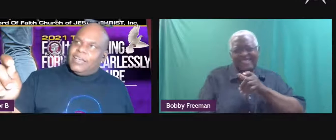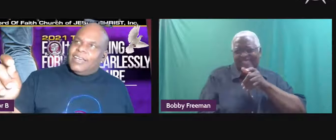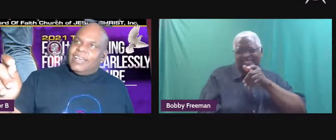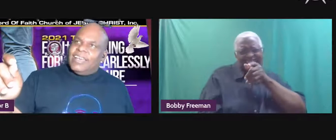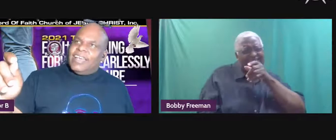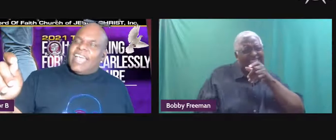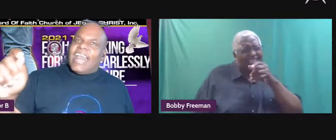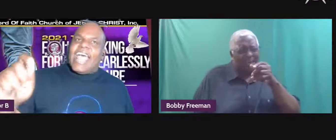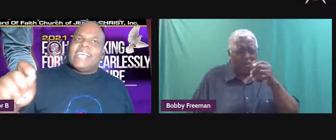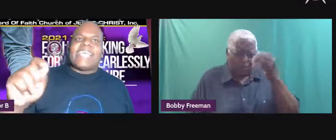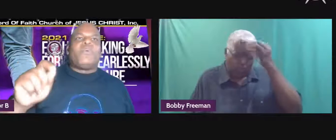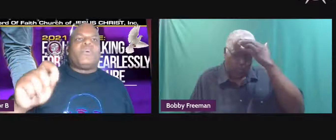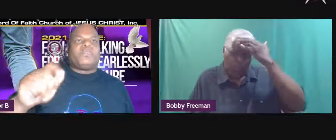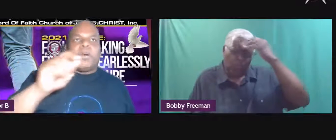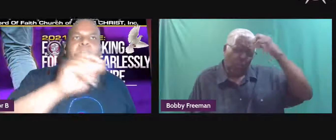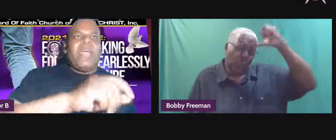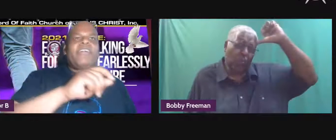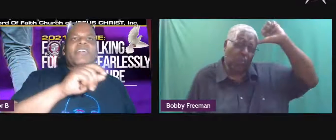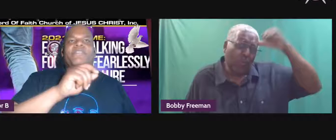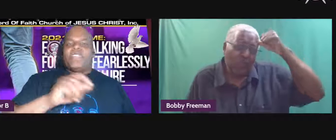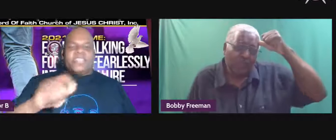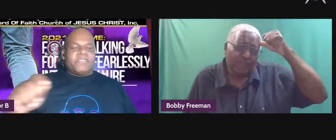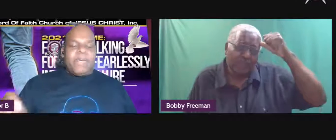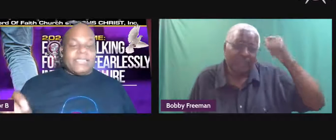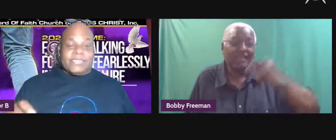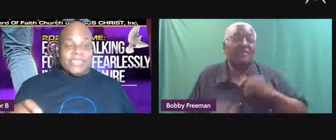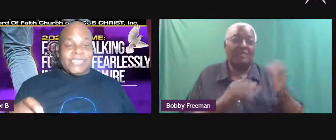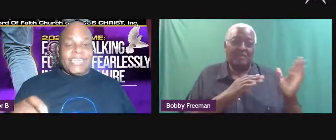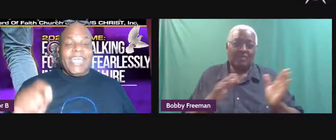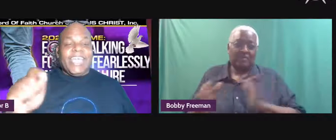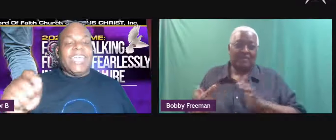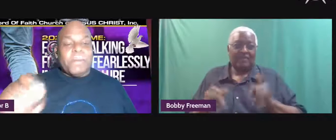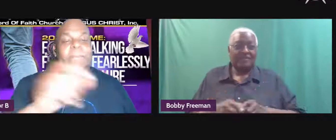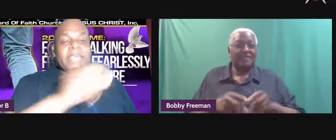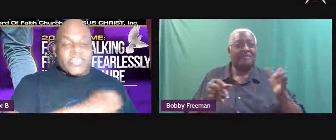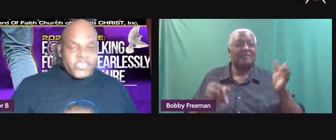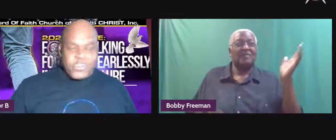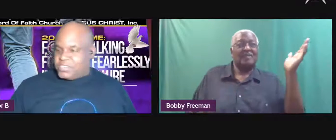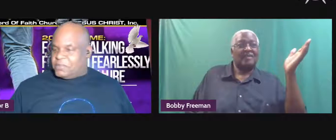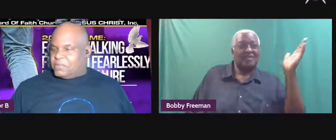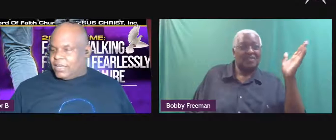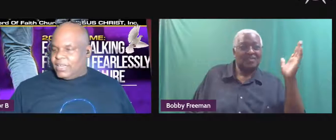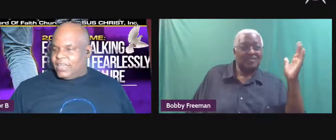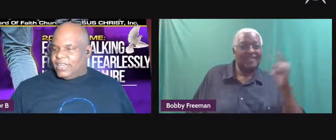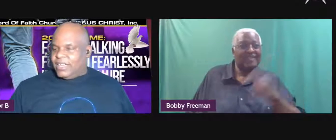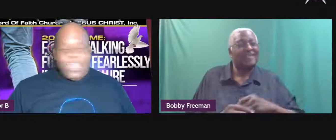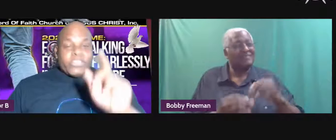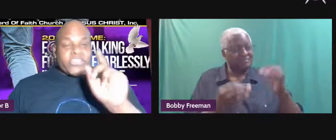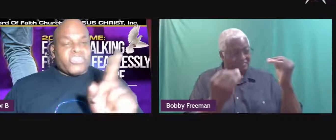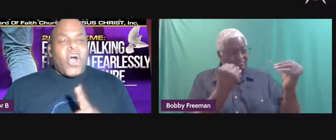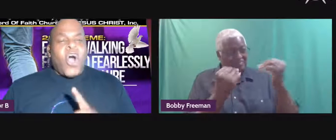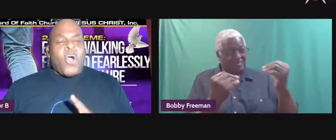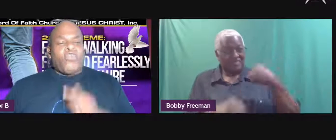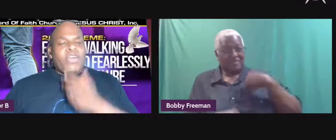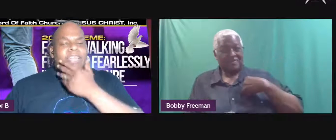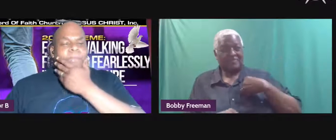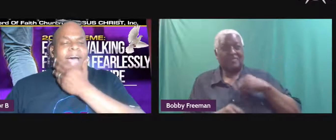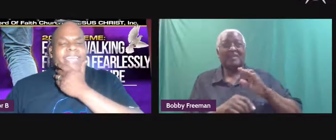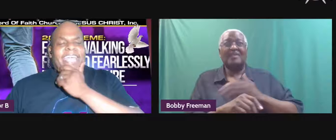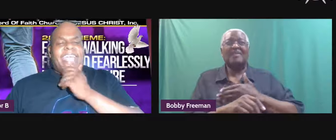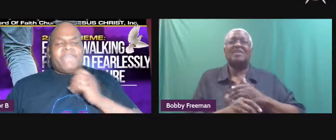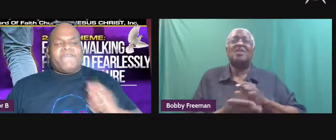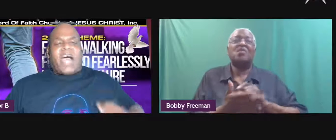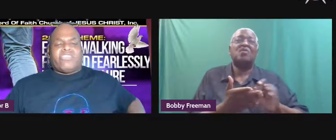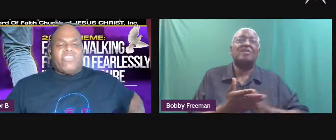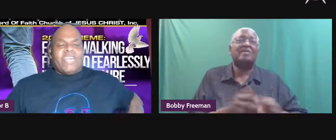me. And as I was preparing for this message, it ministered to me. It was a song written